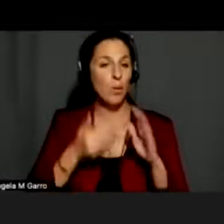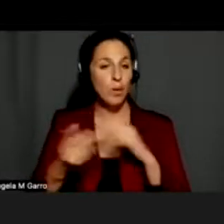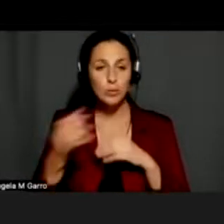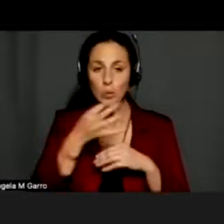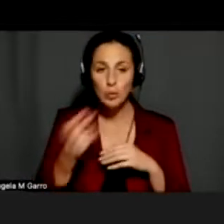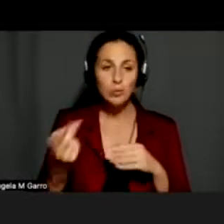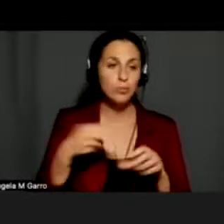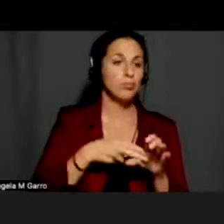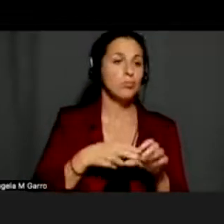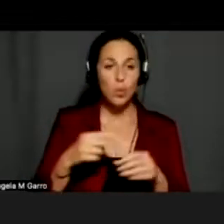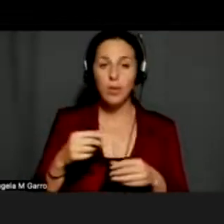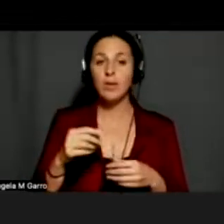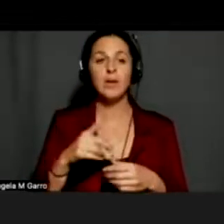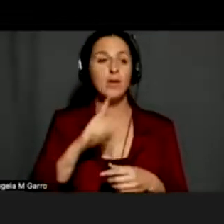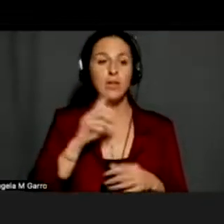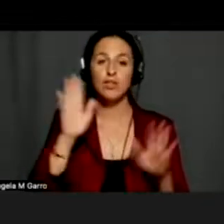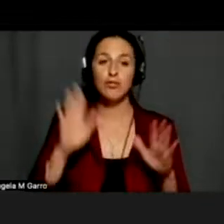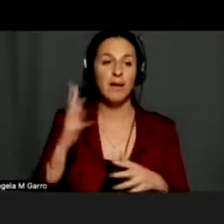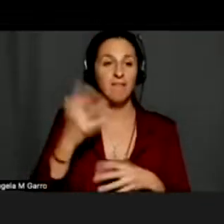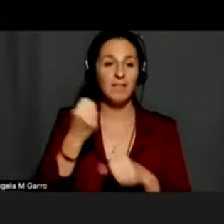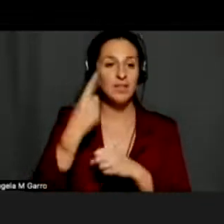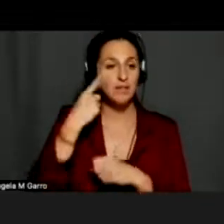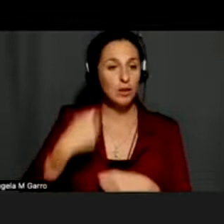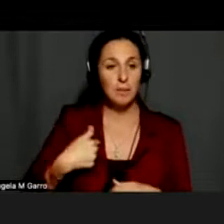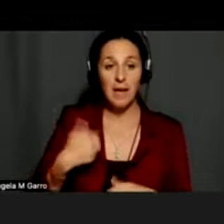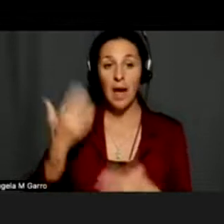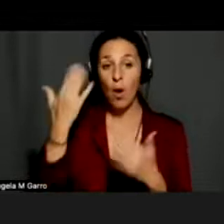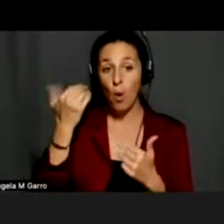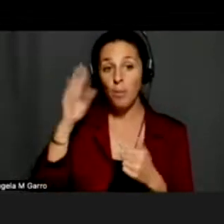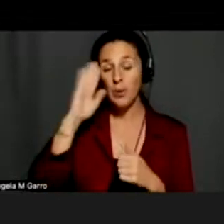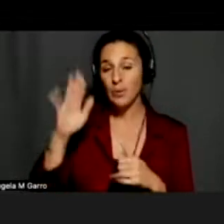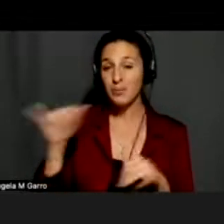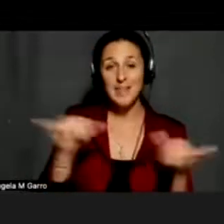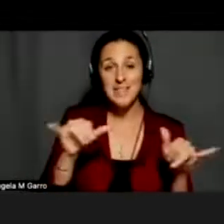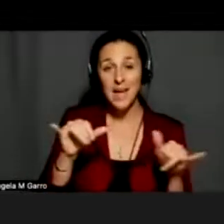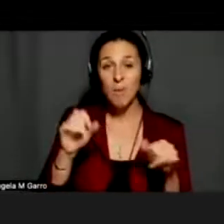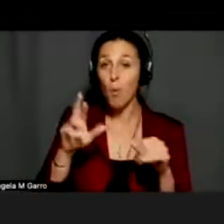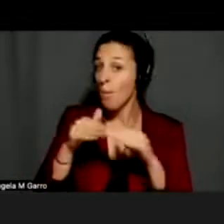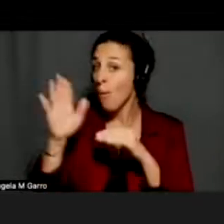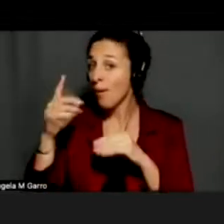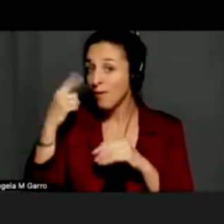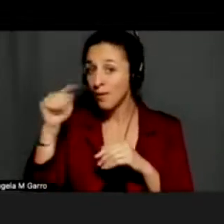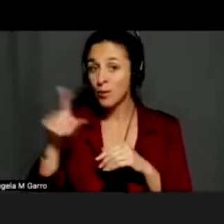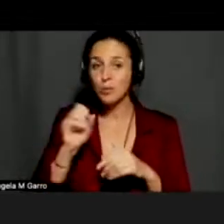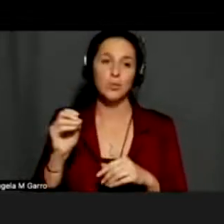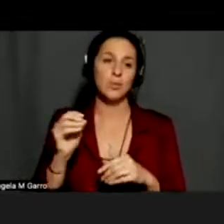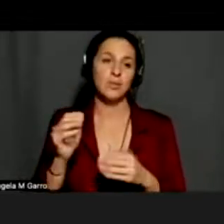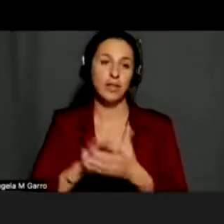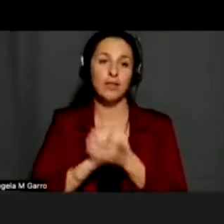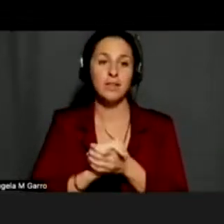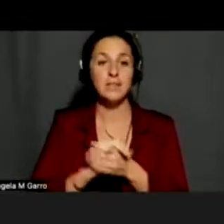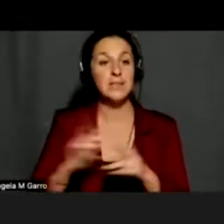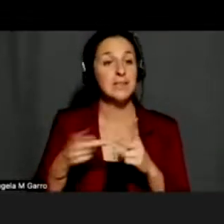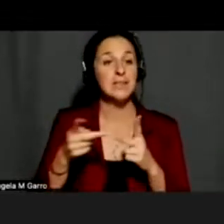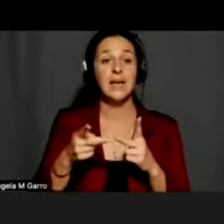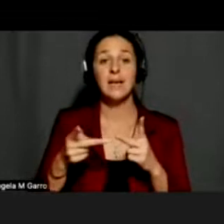say to you, it's been a great 5 years for me, and I hope that'll be the same or more for you. So congratulations. Secondly,